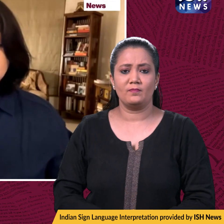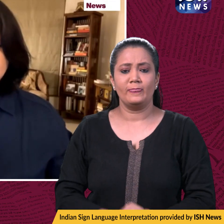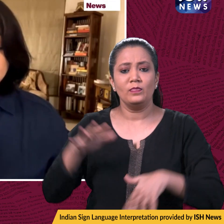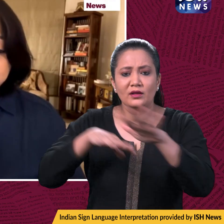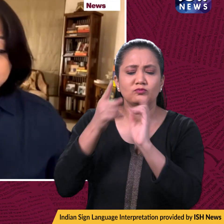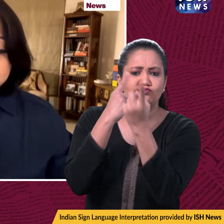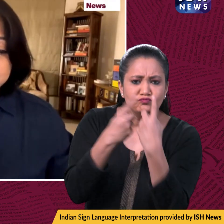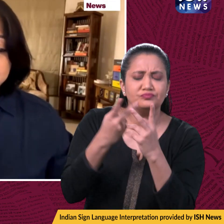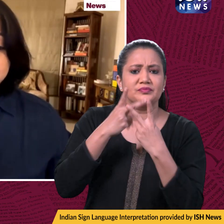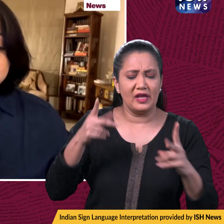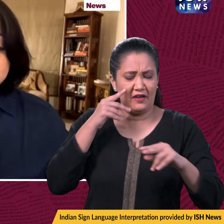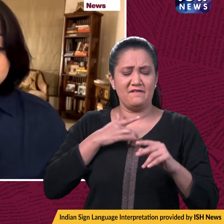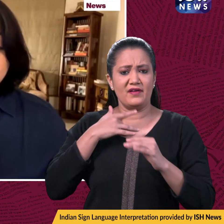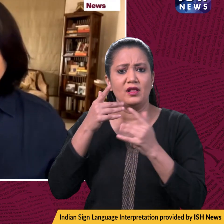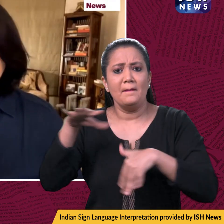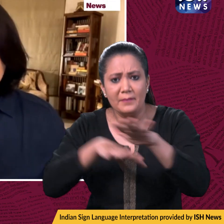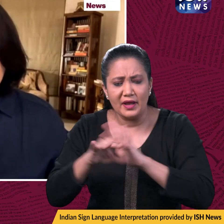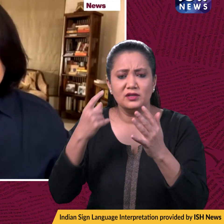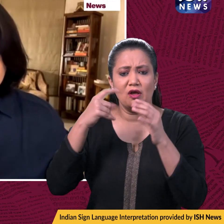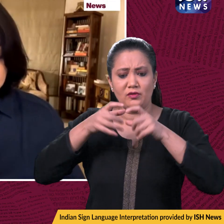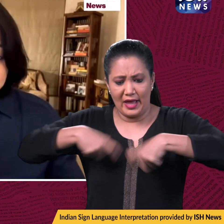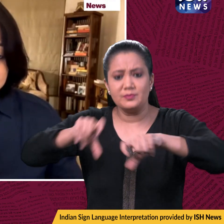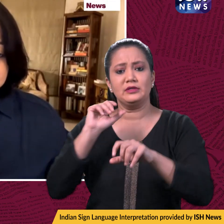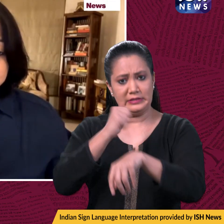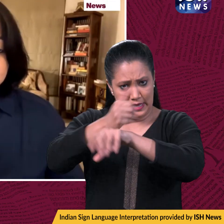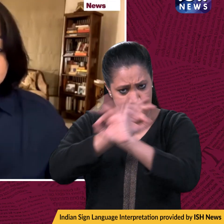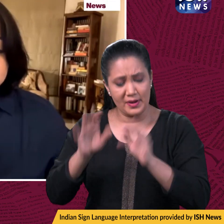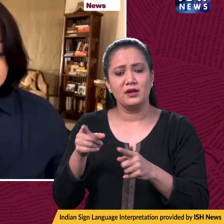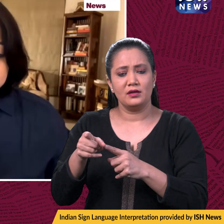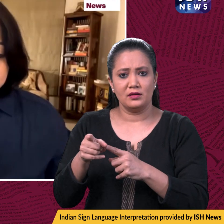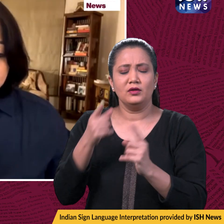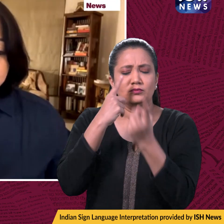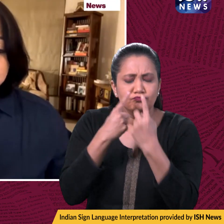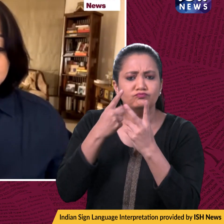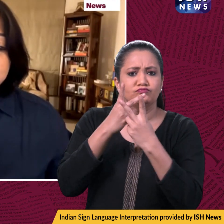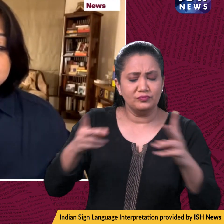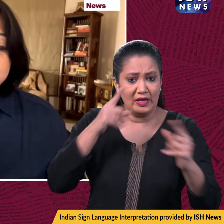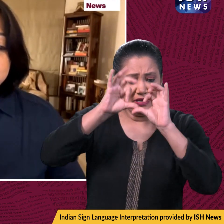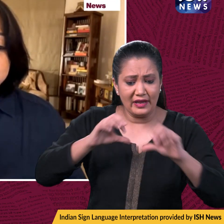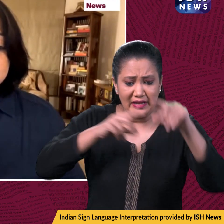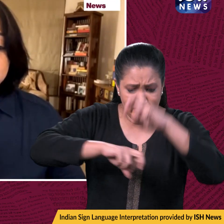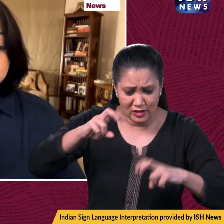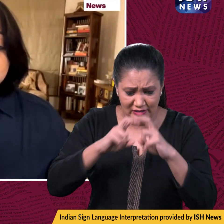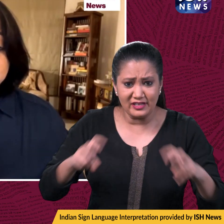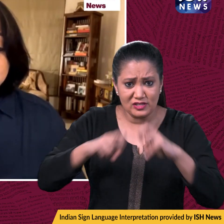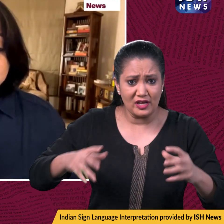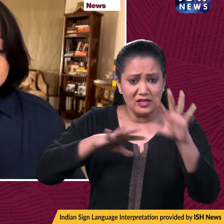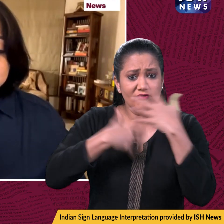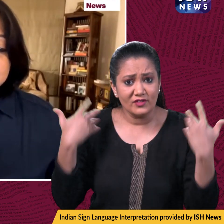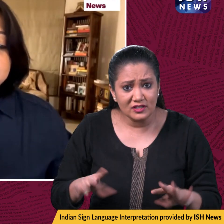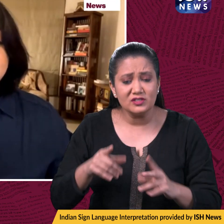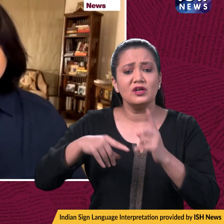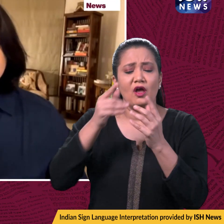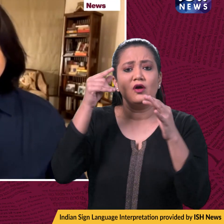state government will look into this matter and, if necessary, constitute an expert committee to study the issue. Based on the study, the state government will